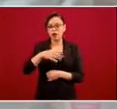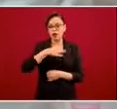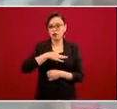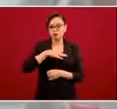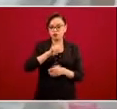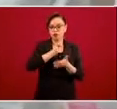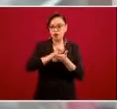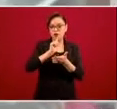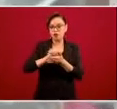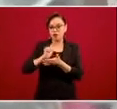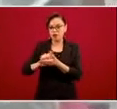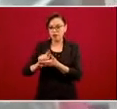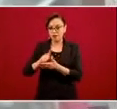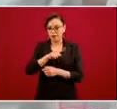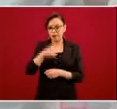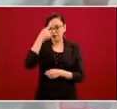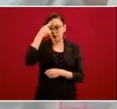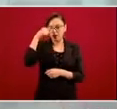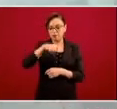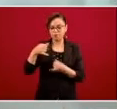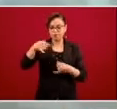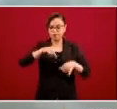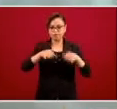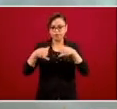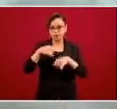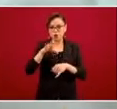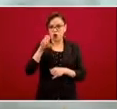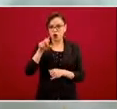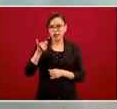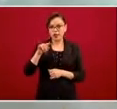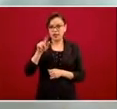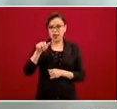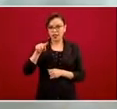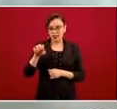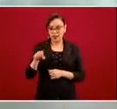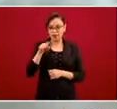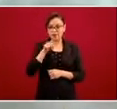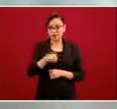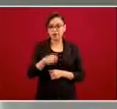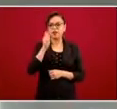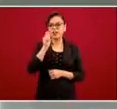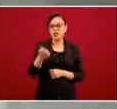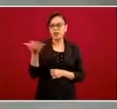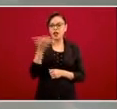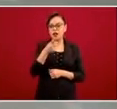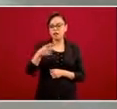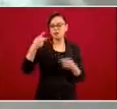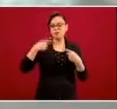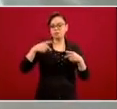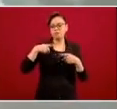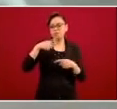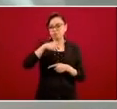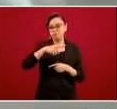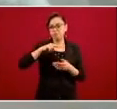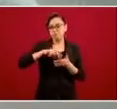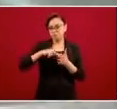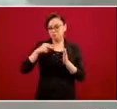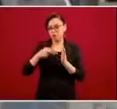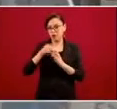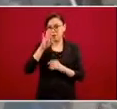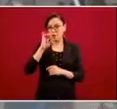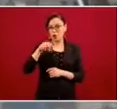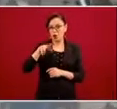counts and disinfects the ventilators using the proper chemical solutions that